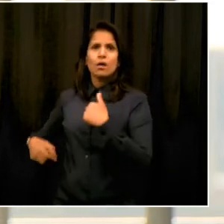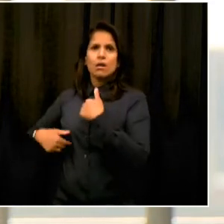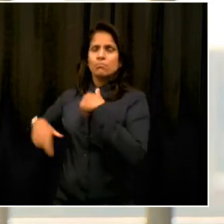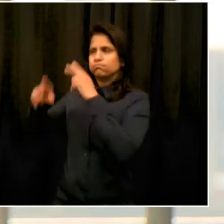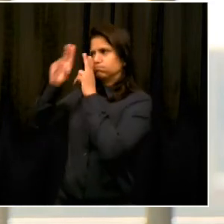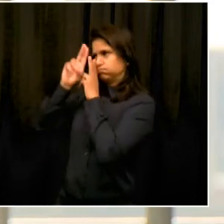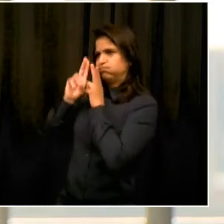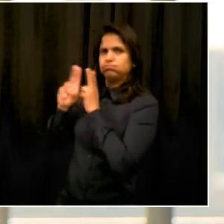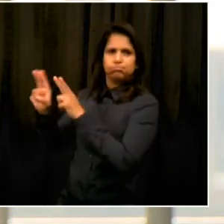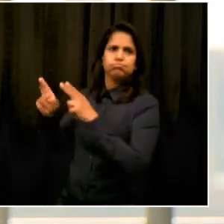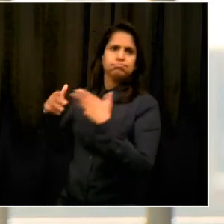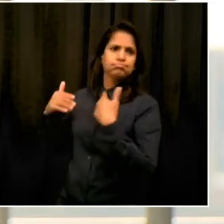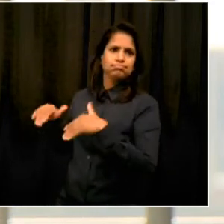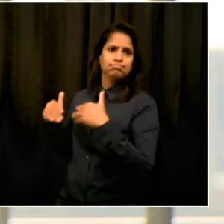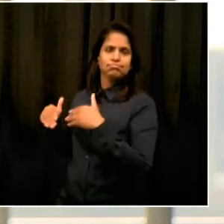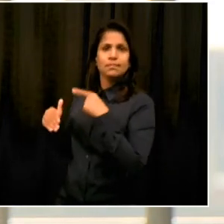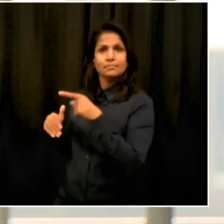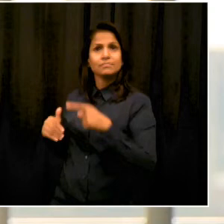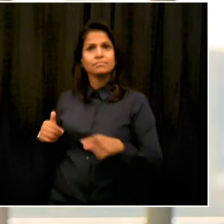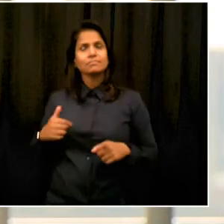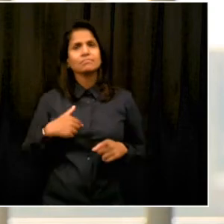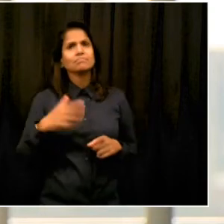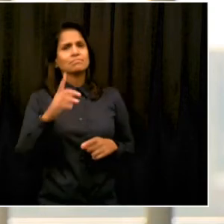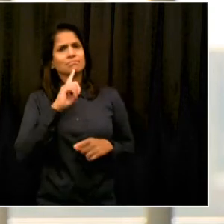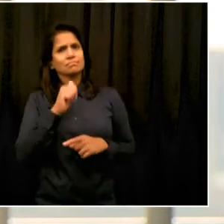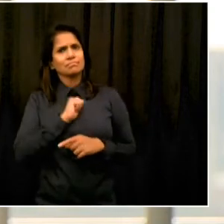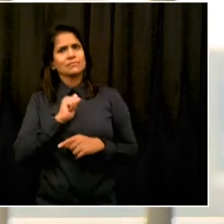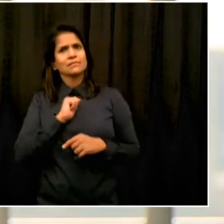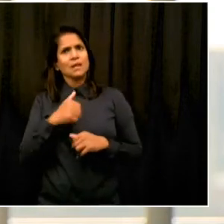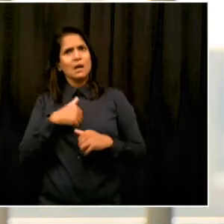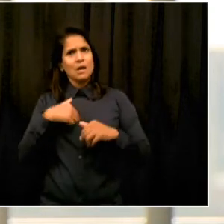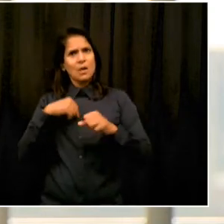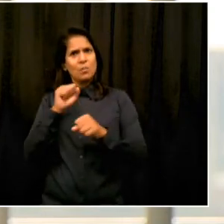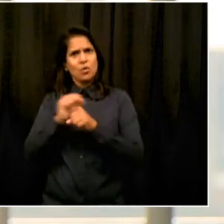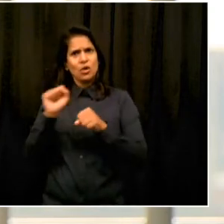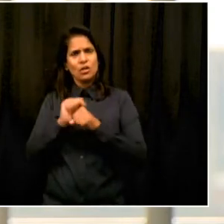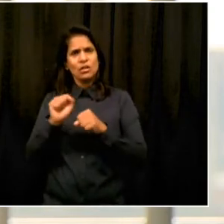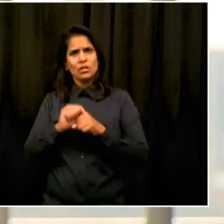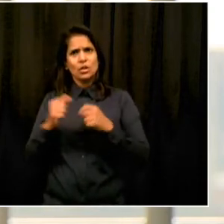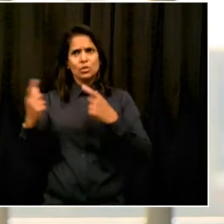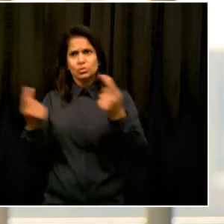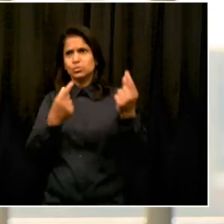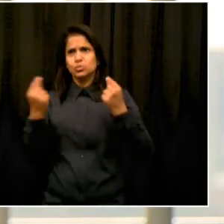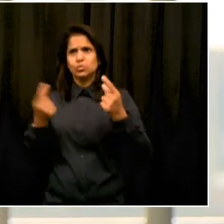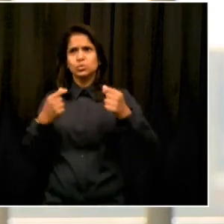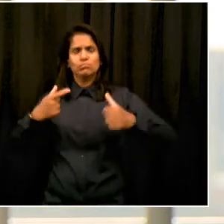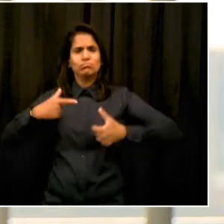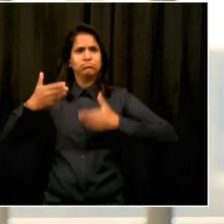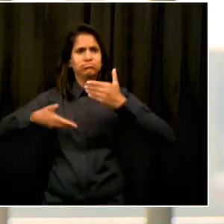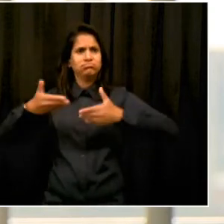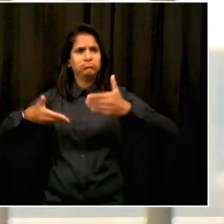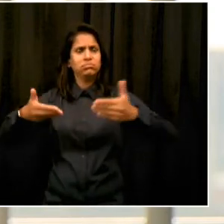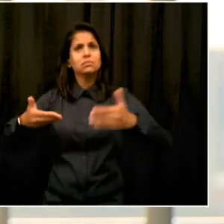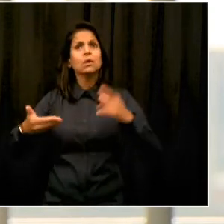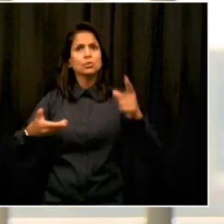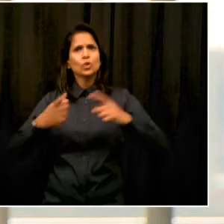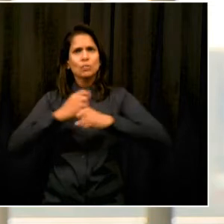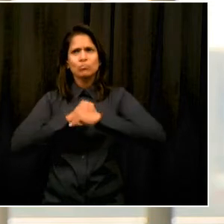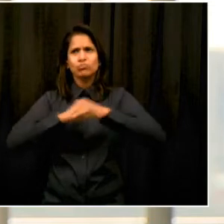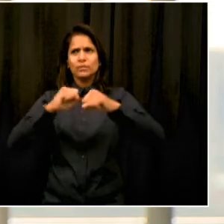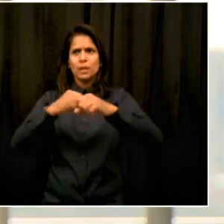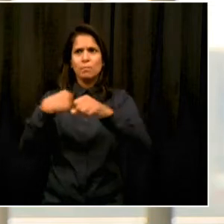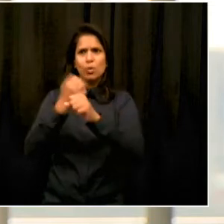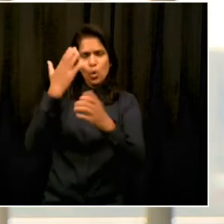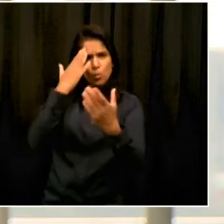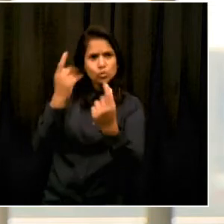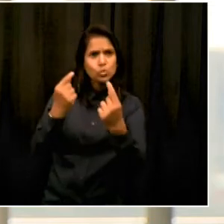to mobilizing every possible resource to strengthen the health response to this crisis. And now, of course,